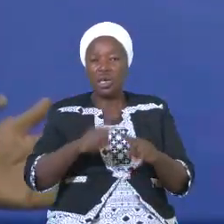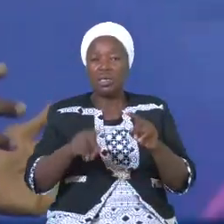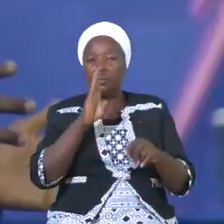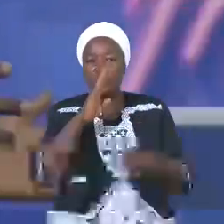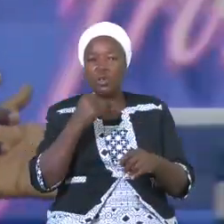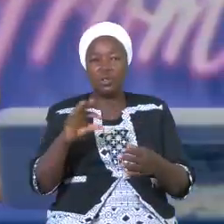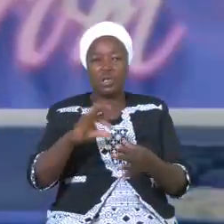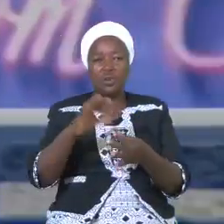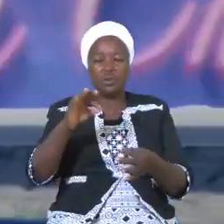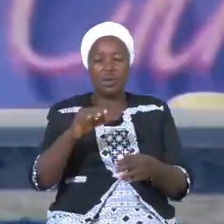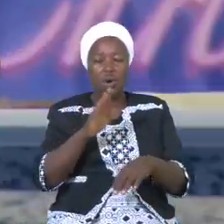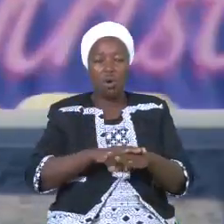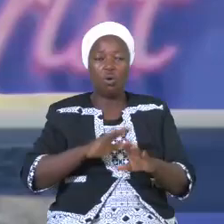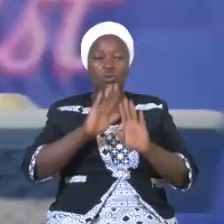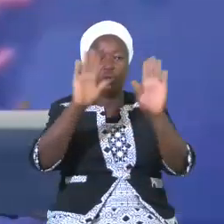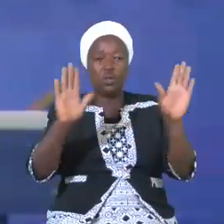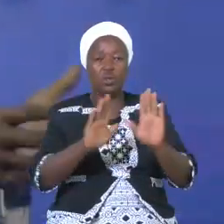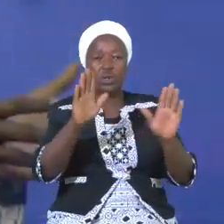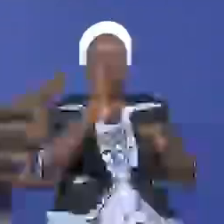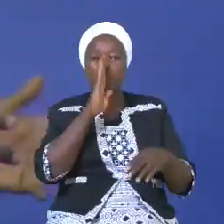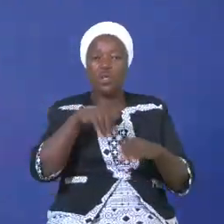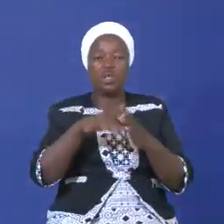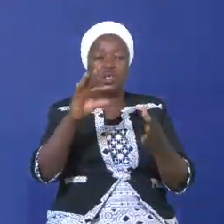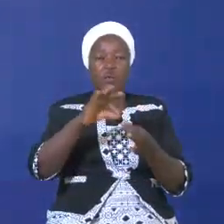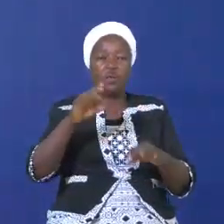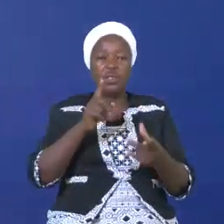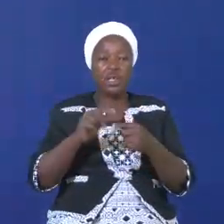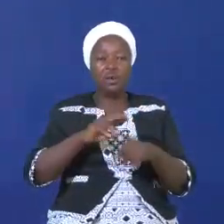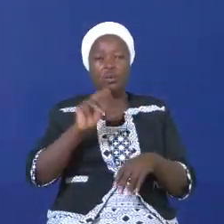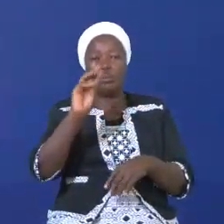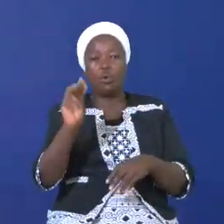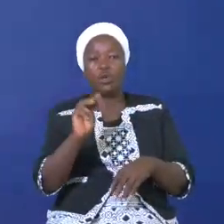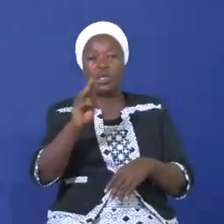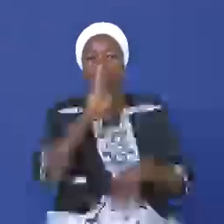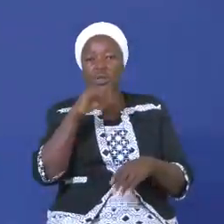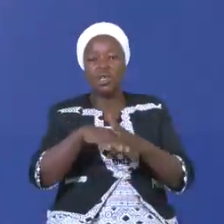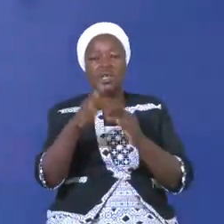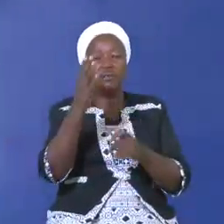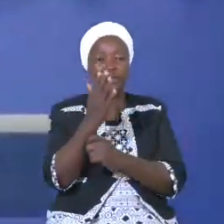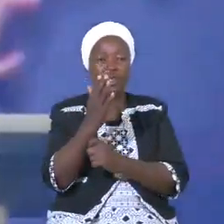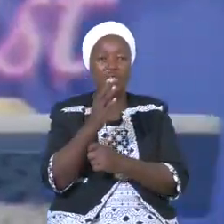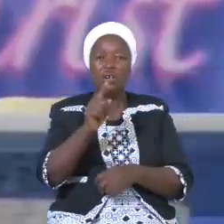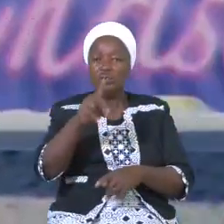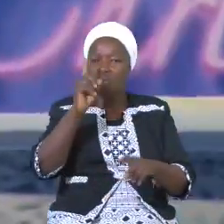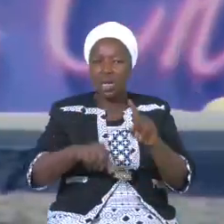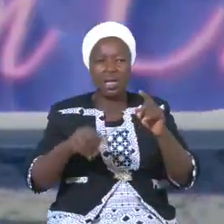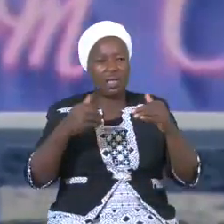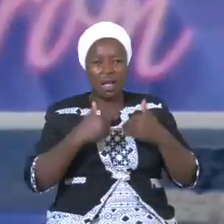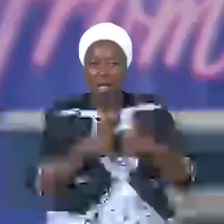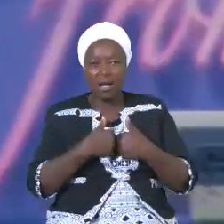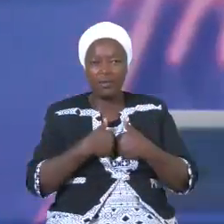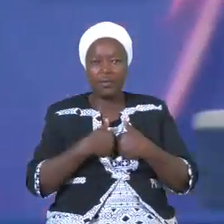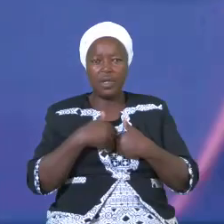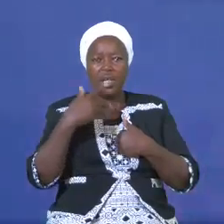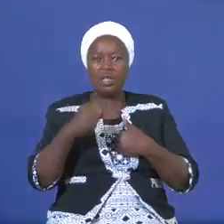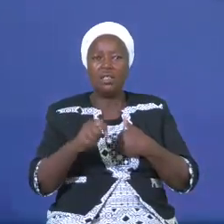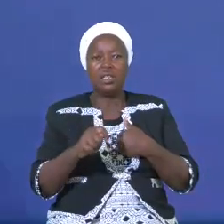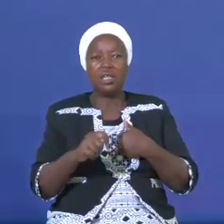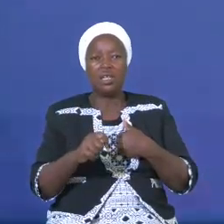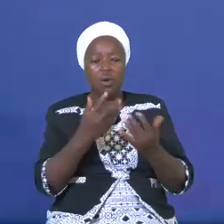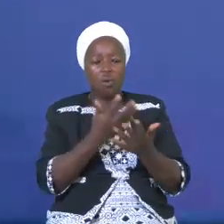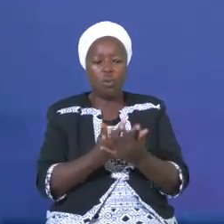monday you are in the flesh you cannot have the wealth of the